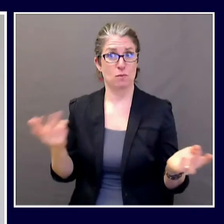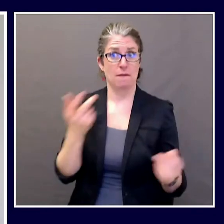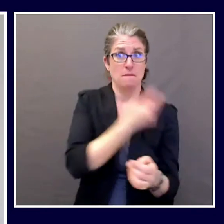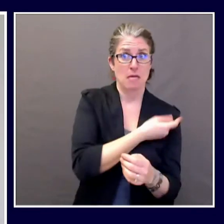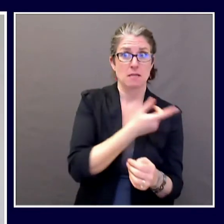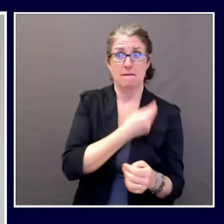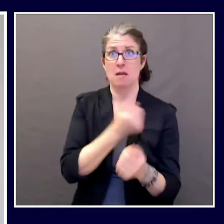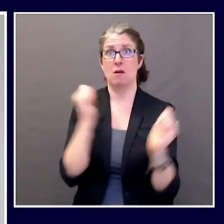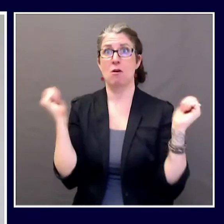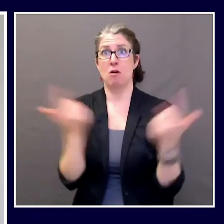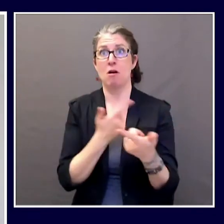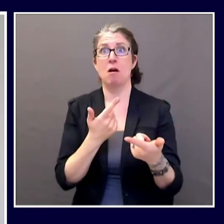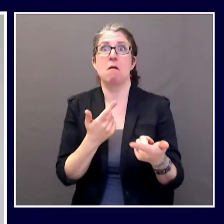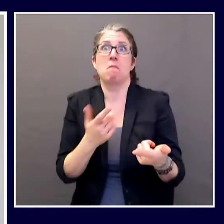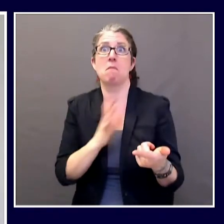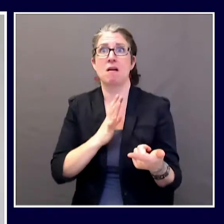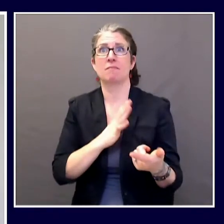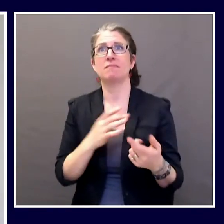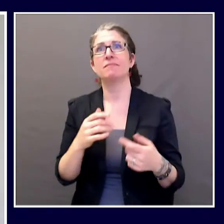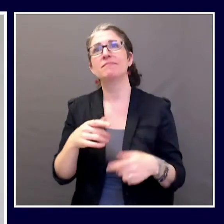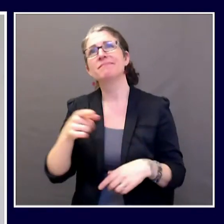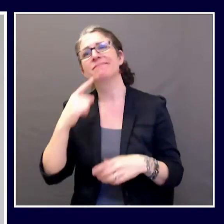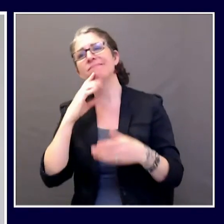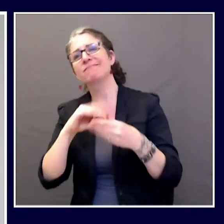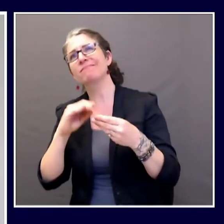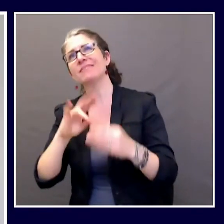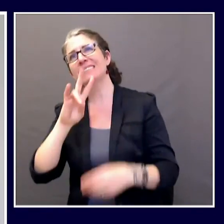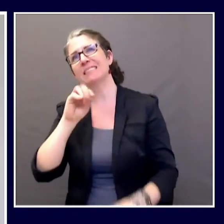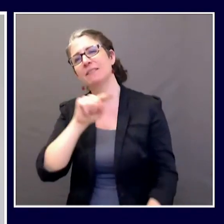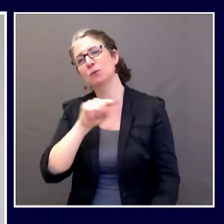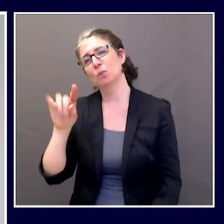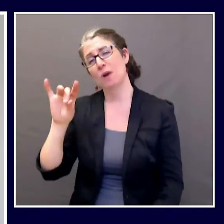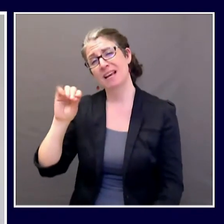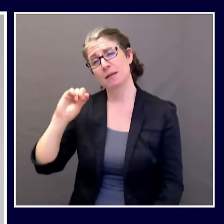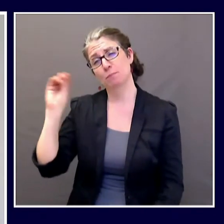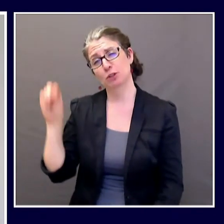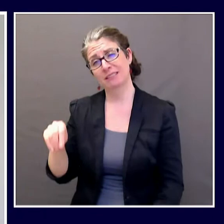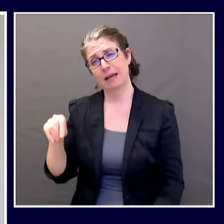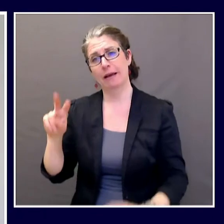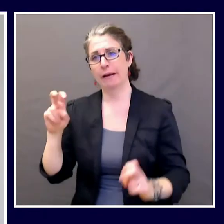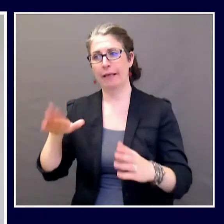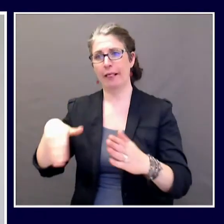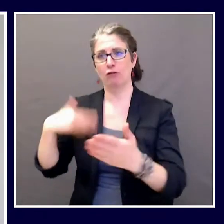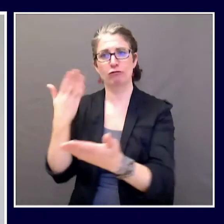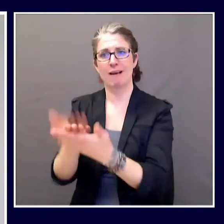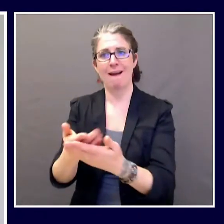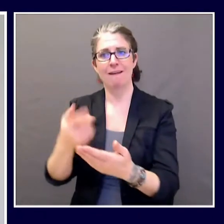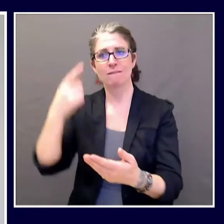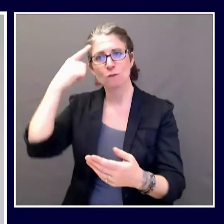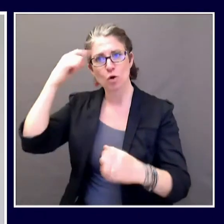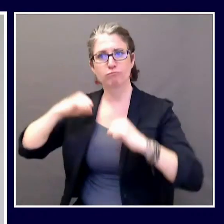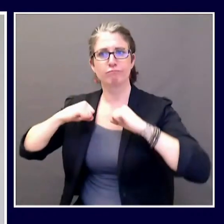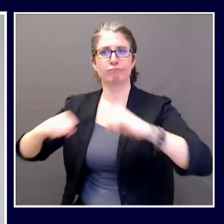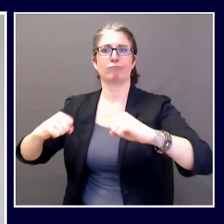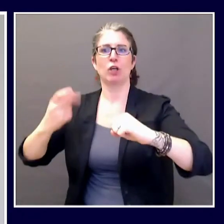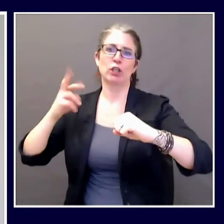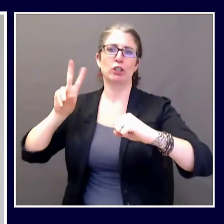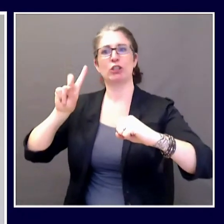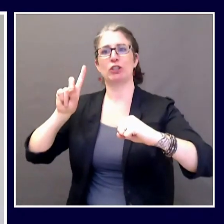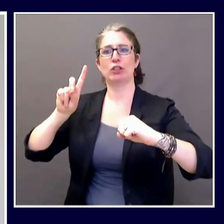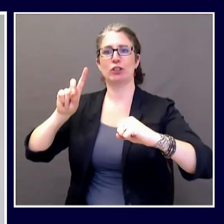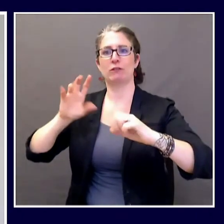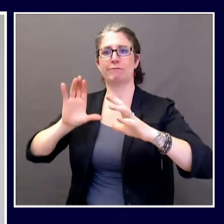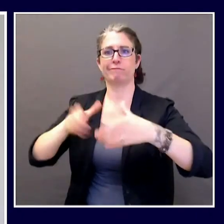people who've been vaccinated? Not really. The answer really there, Amy, is no. We really need to get to that